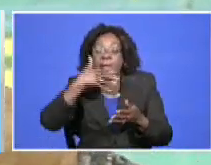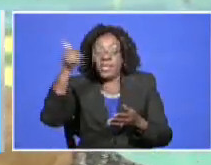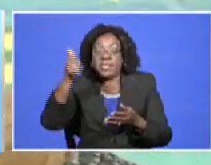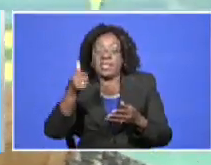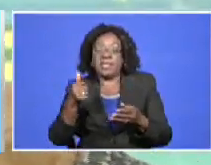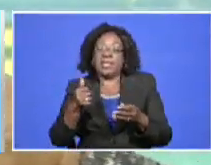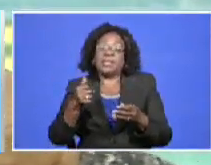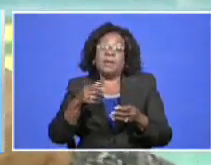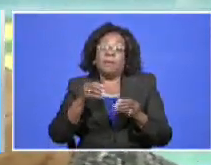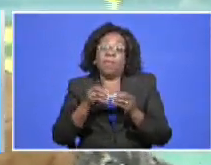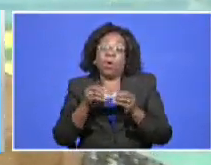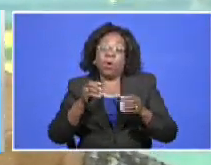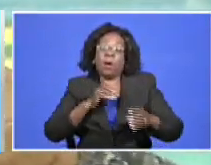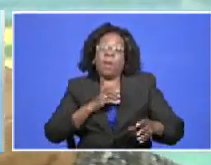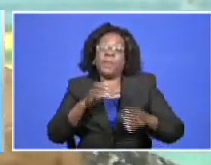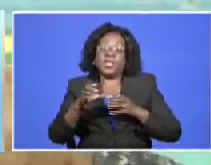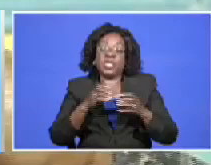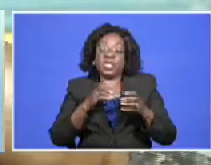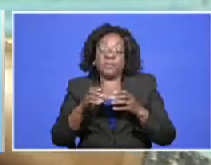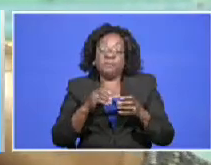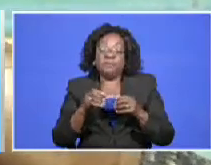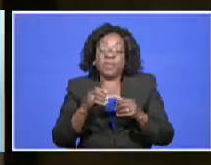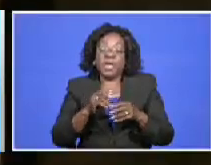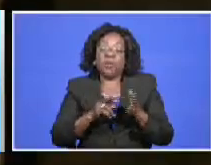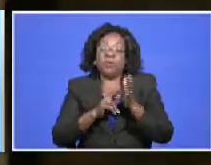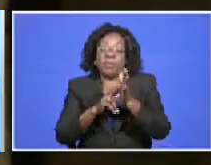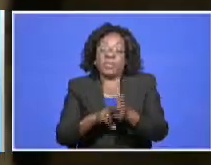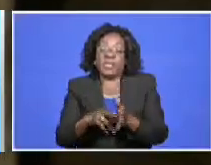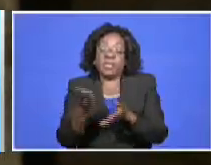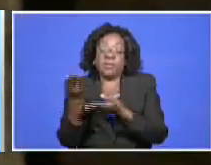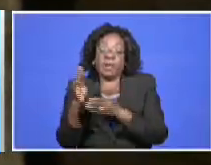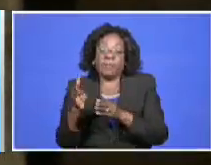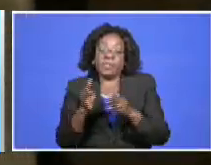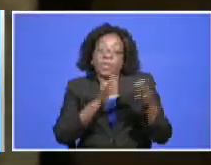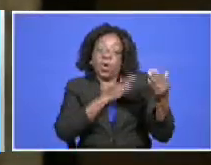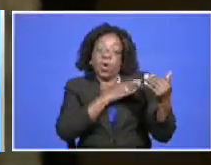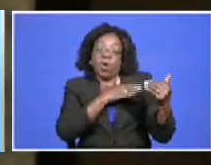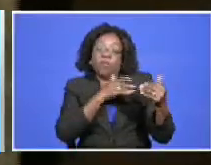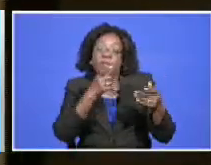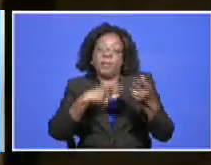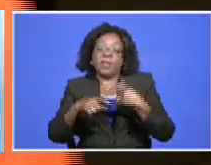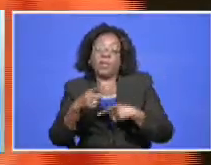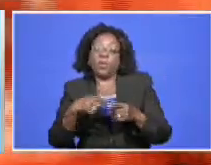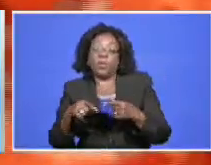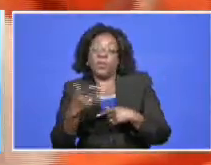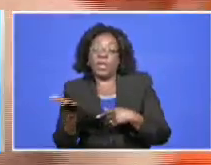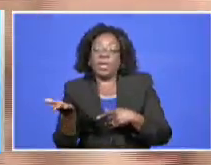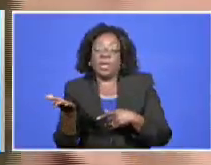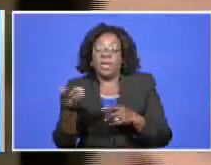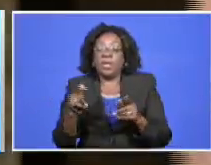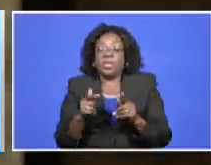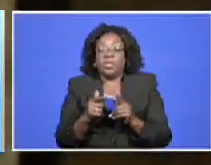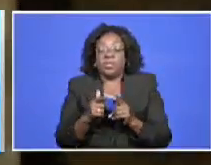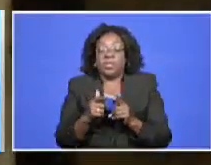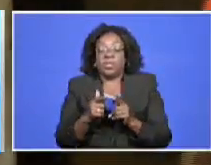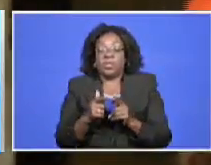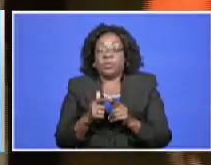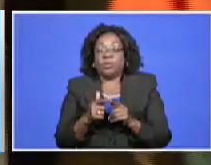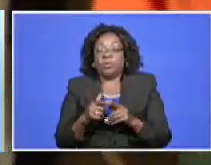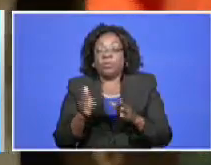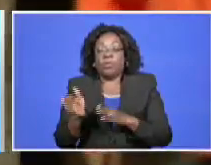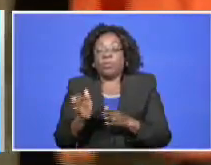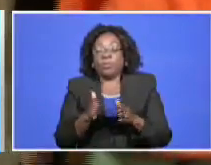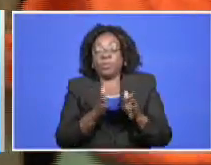competition, higher names, and I just want to go there and rep the Bahamas. Hopefully I'm going to go to CARIFTA and I plan